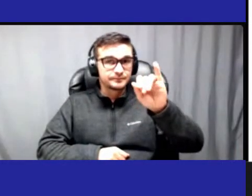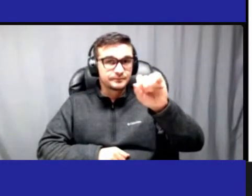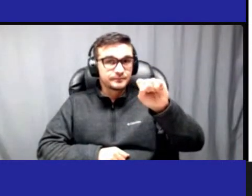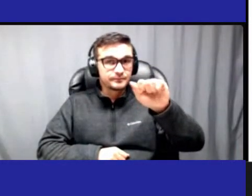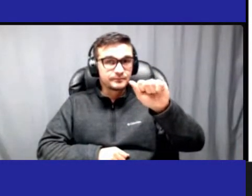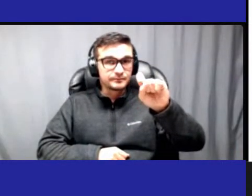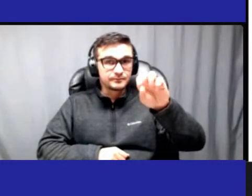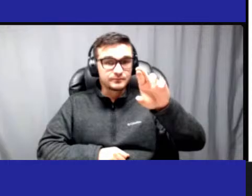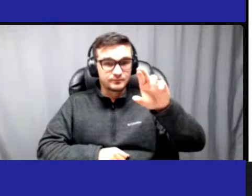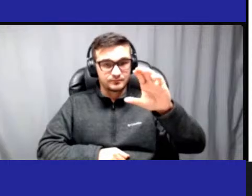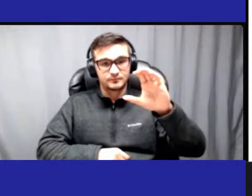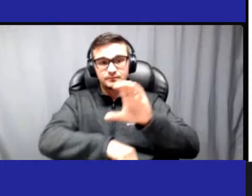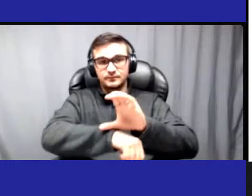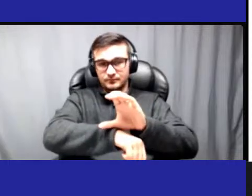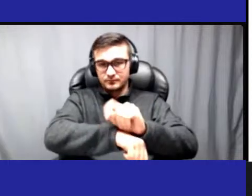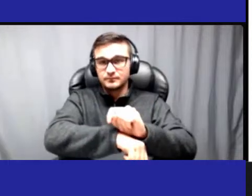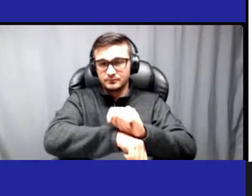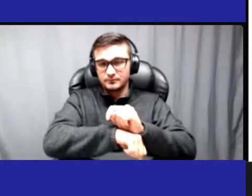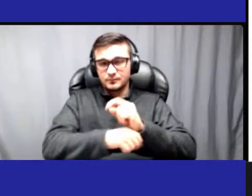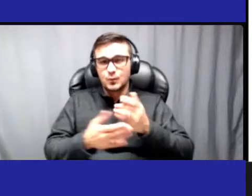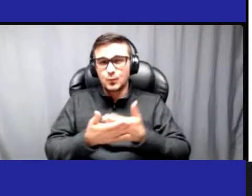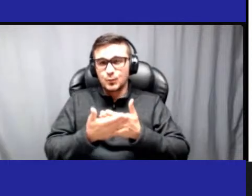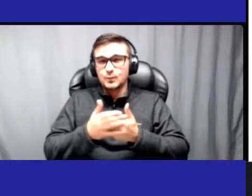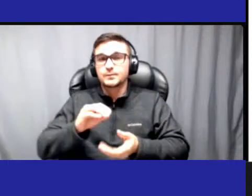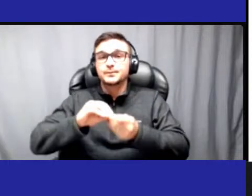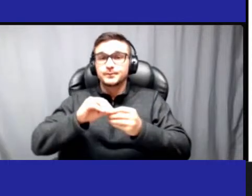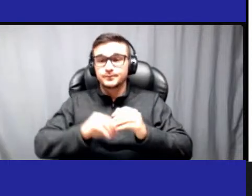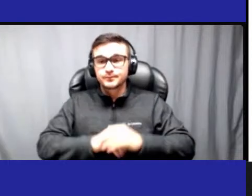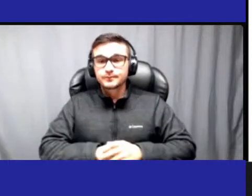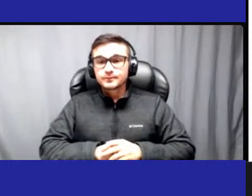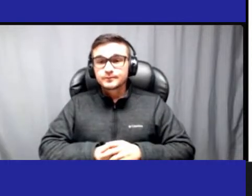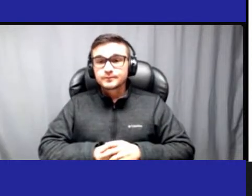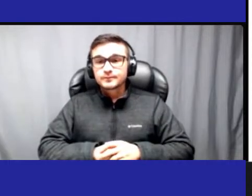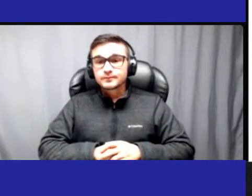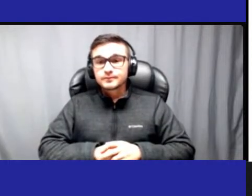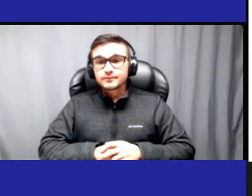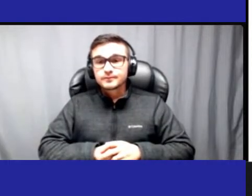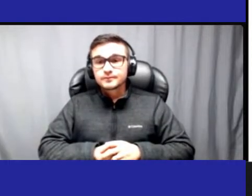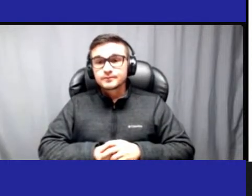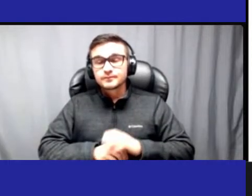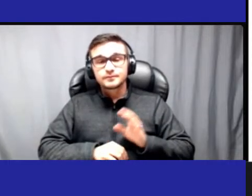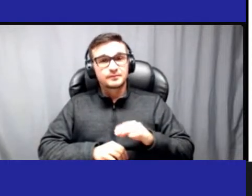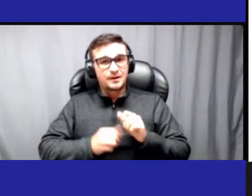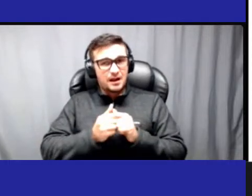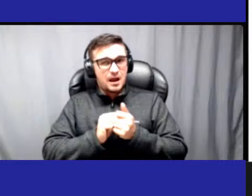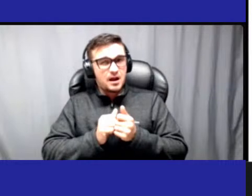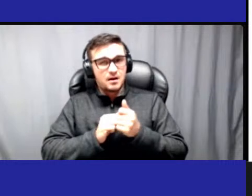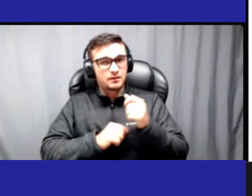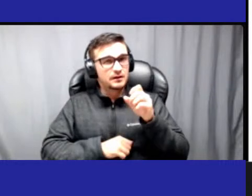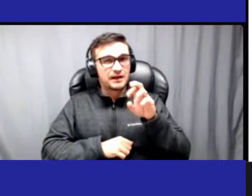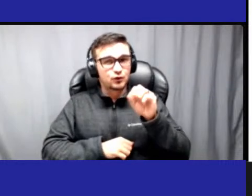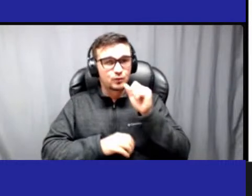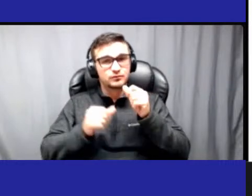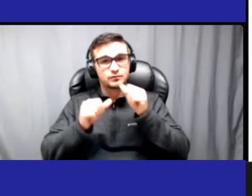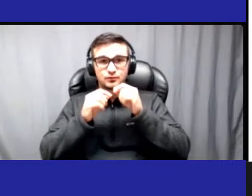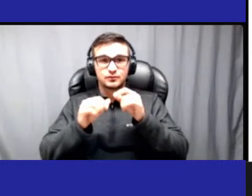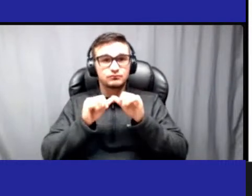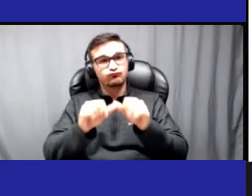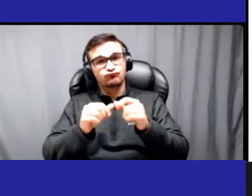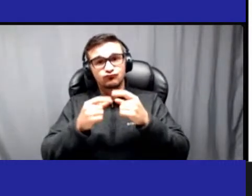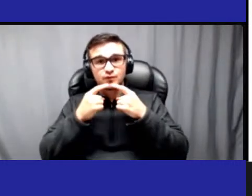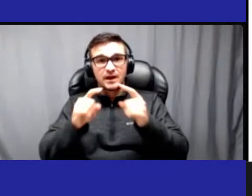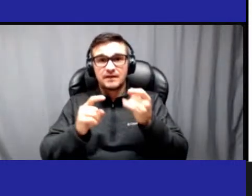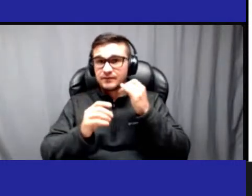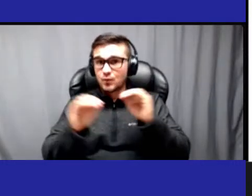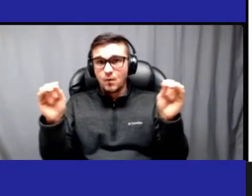How do the vendors survive when there are no disasters? And what I mean is, like, there's no retainer fee, right? That's